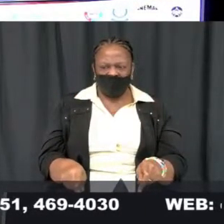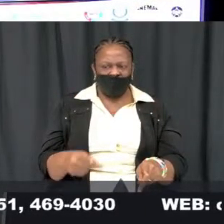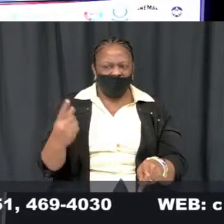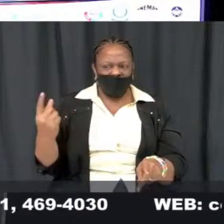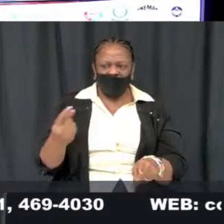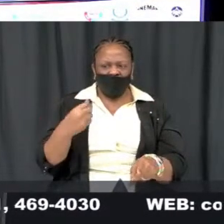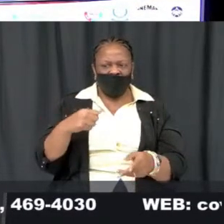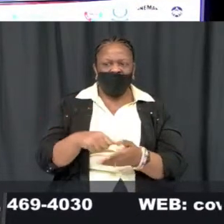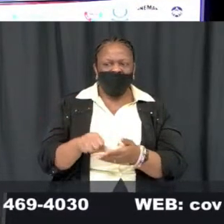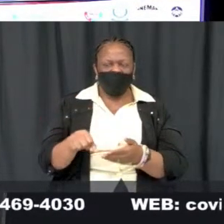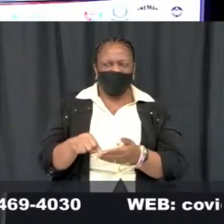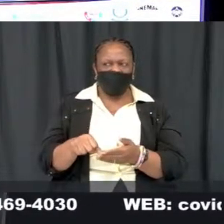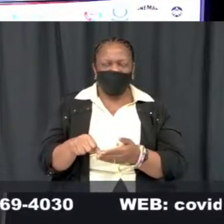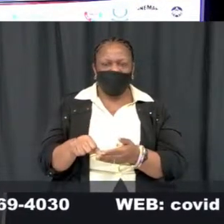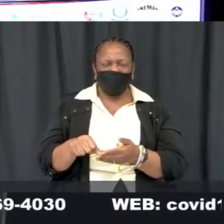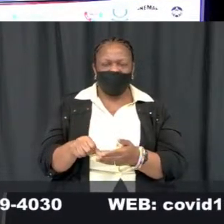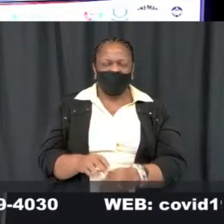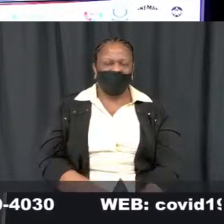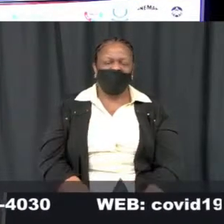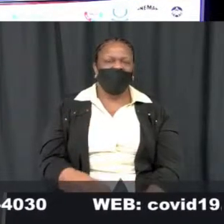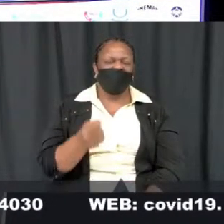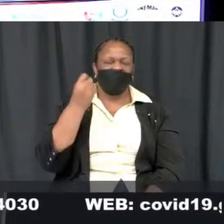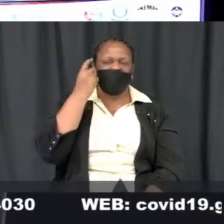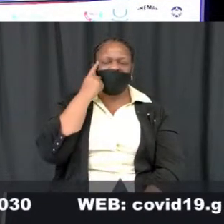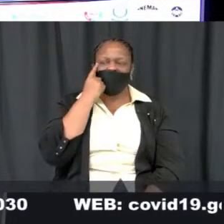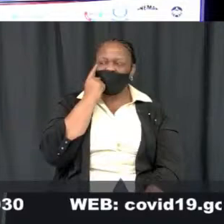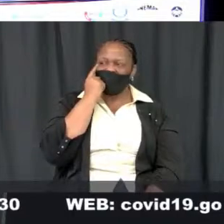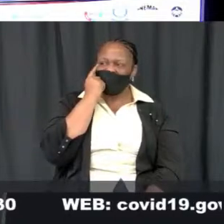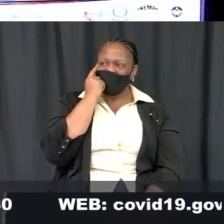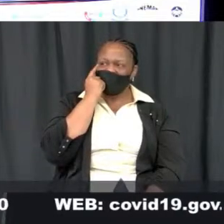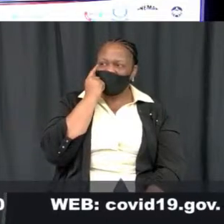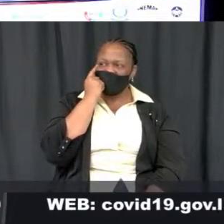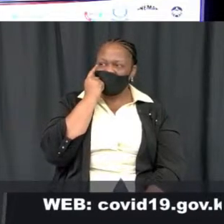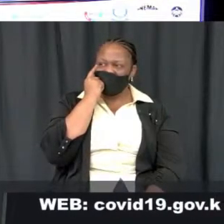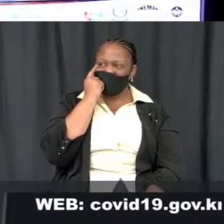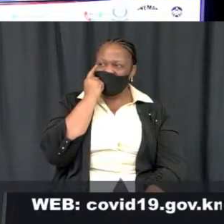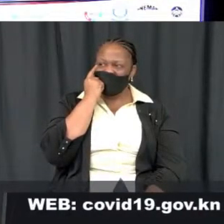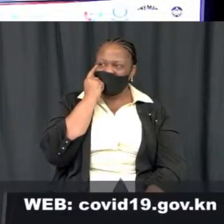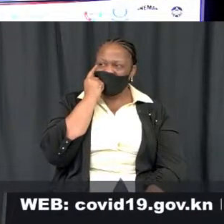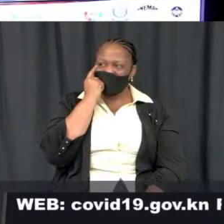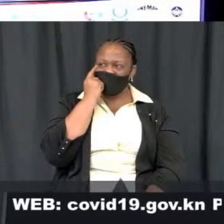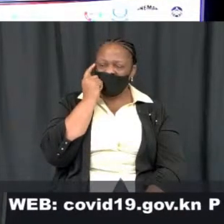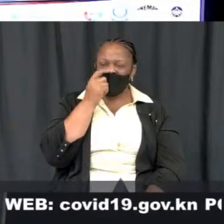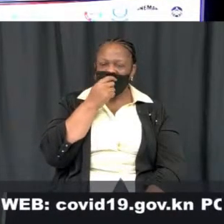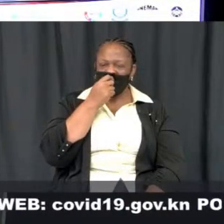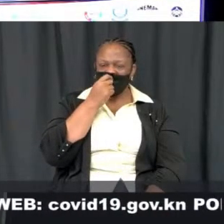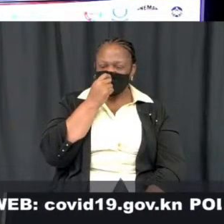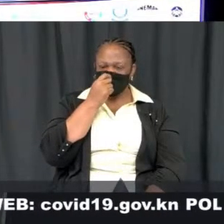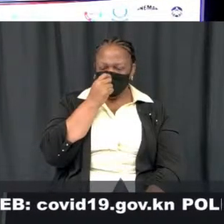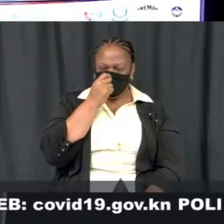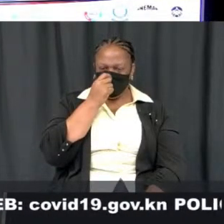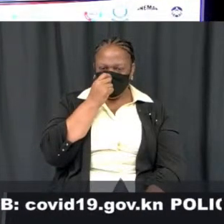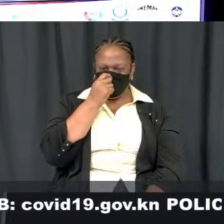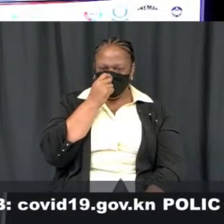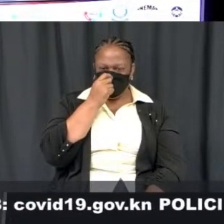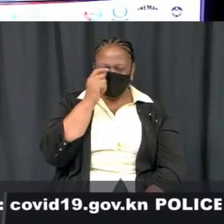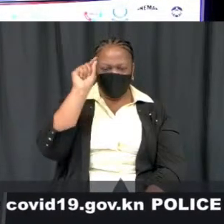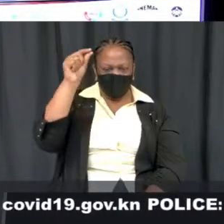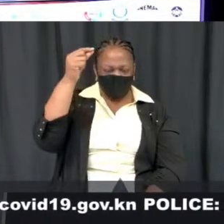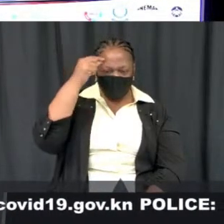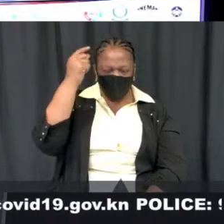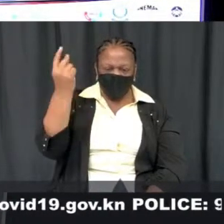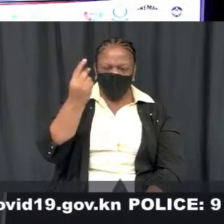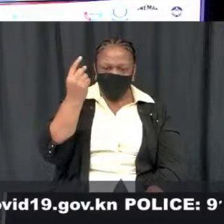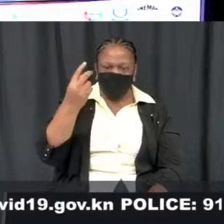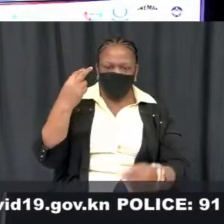government only has responsibility for one site, and that is the OTI, the Ocean Terrace Inn.